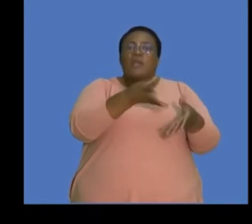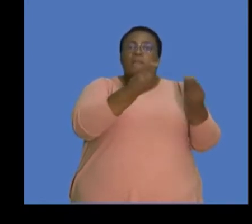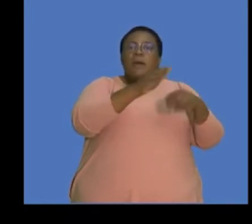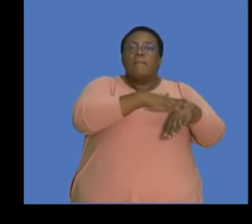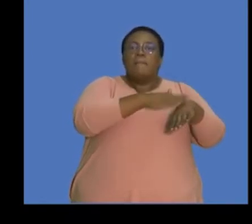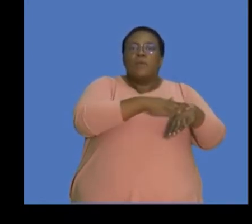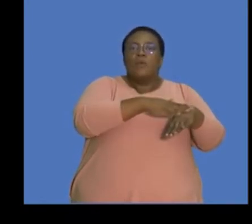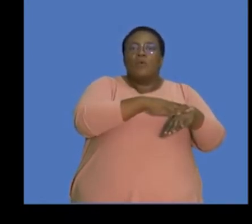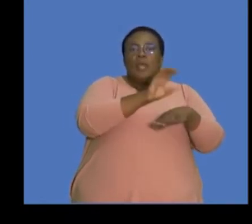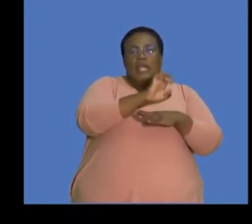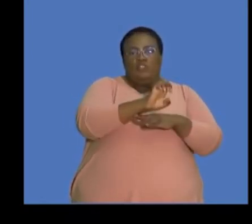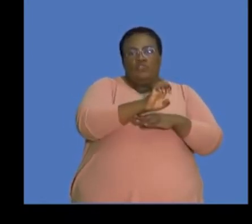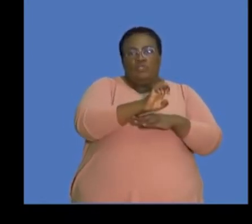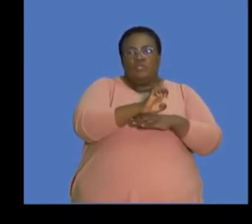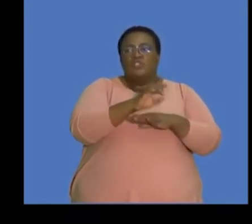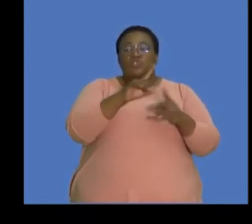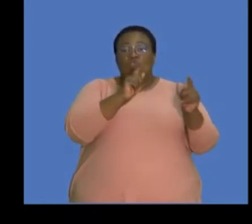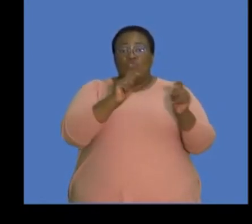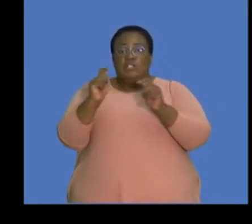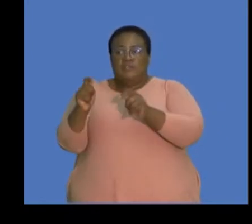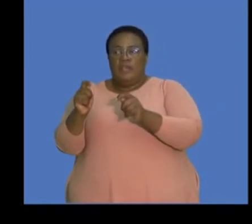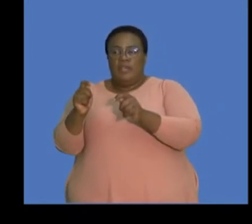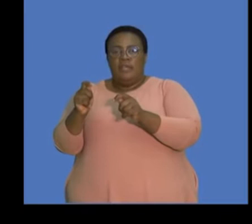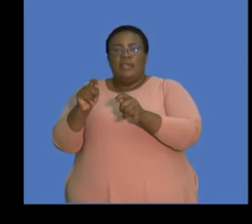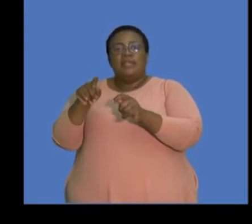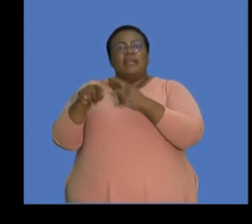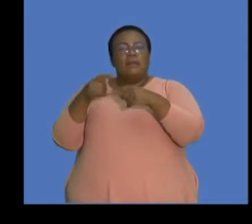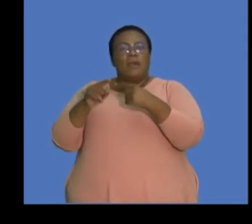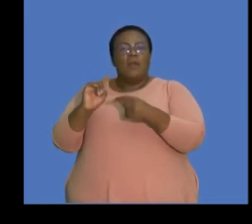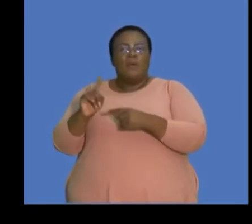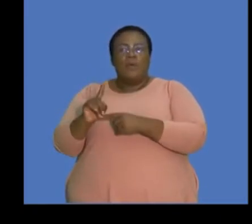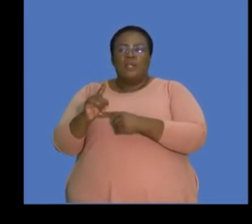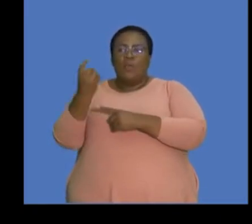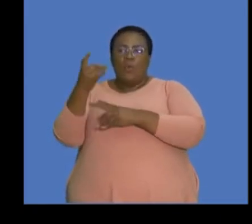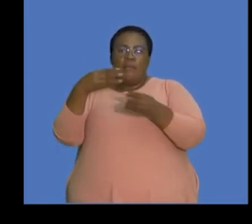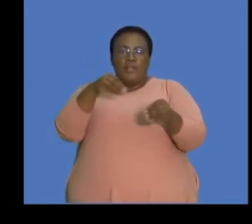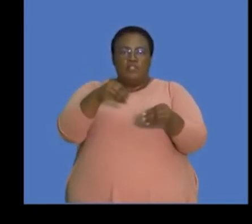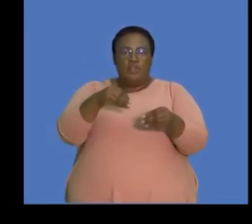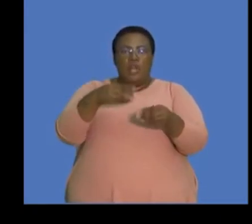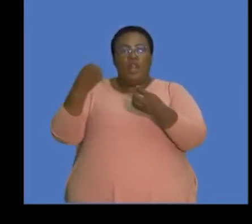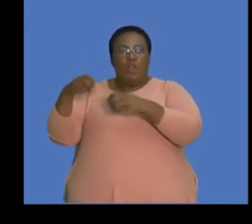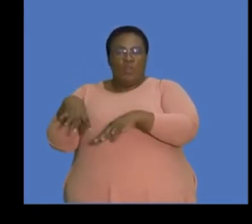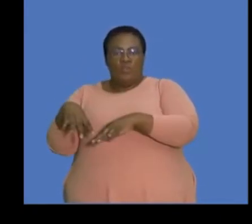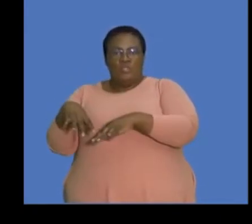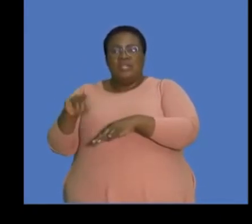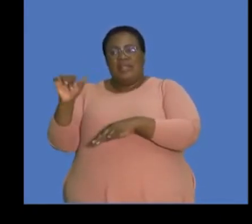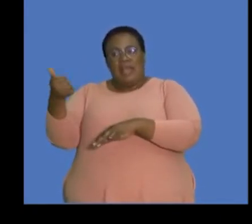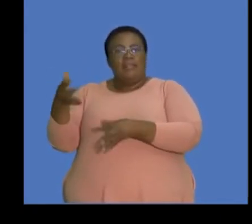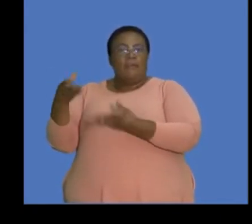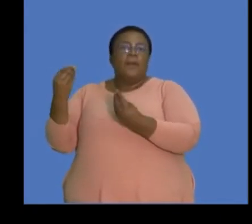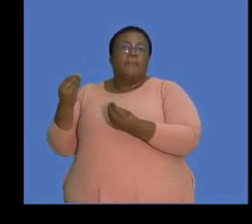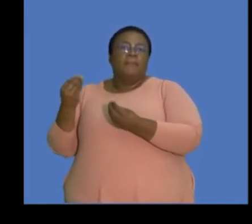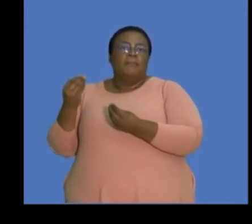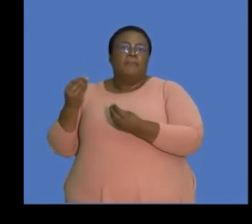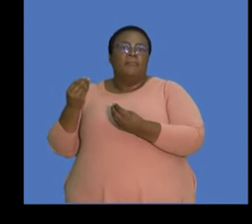electrons. Okay, so the transfer is actually about one material losing and the other material